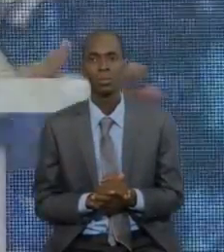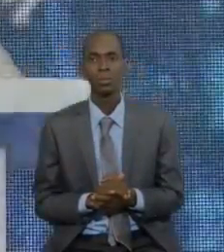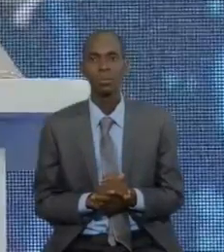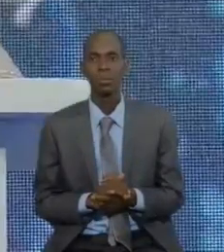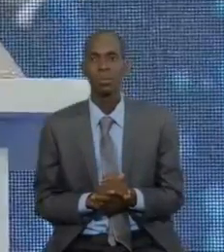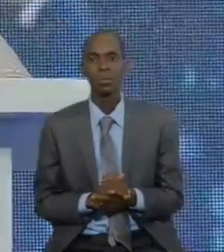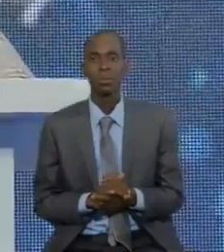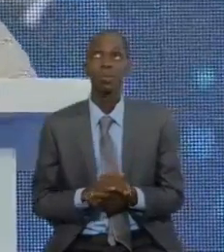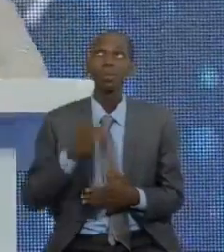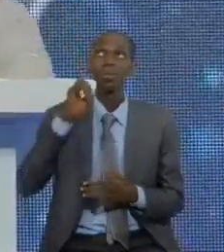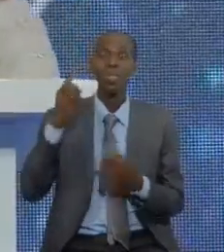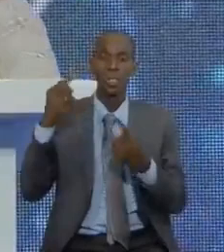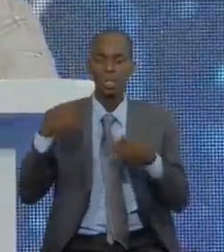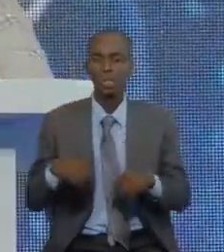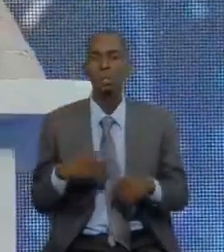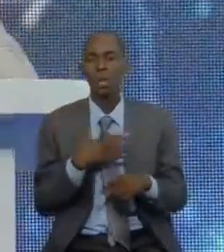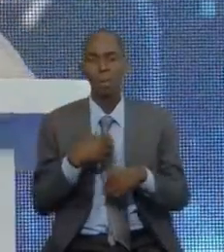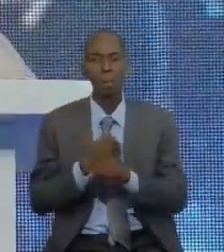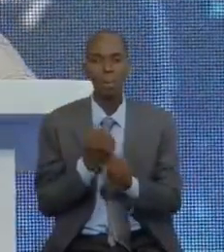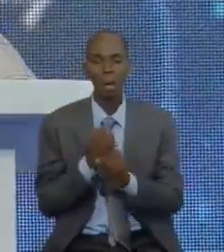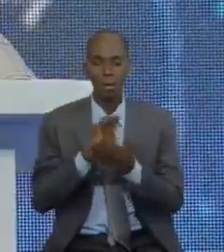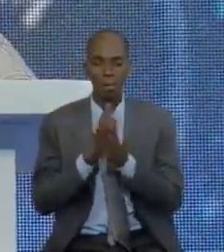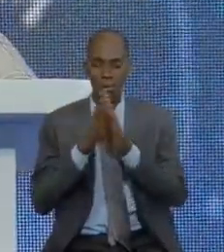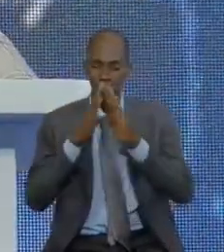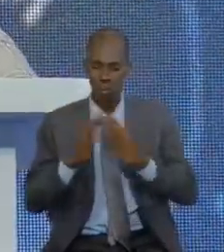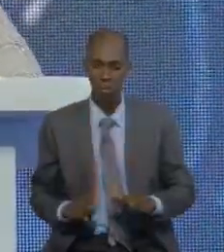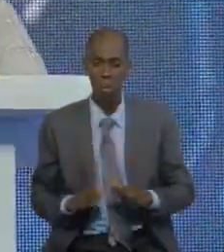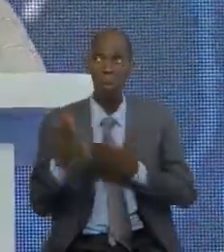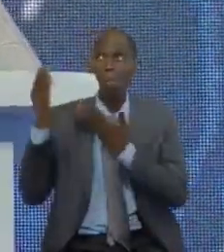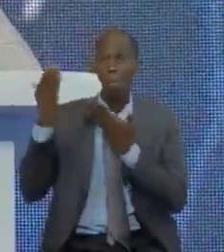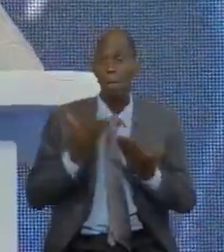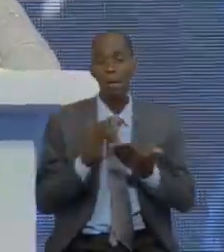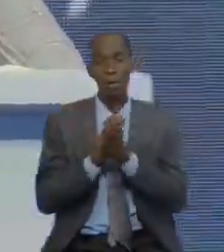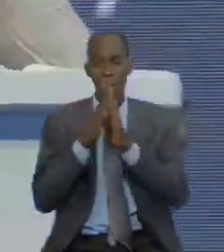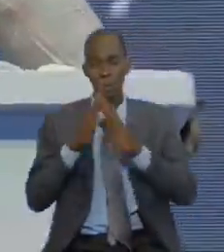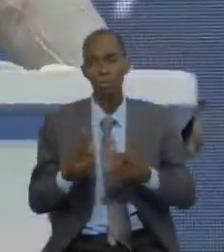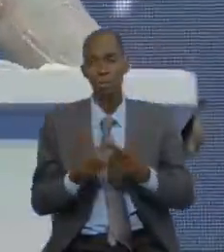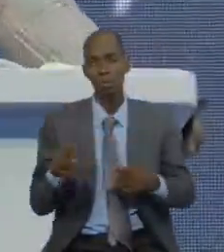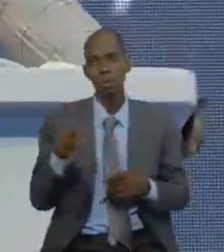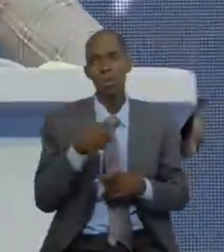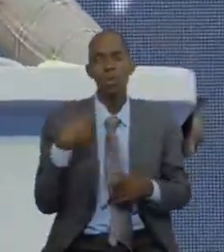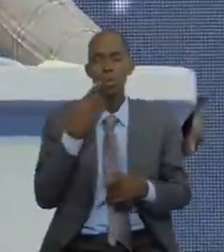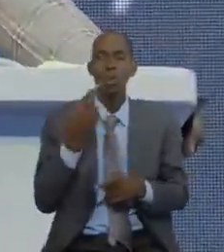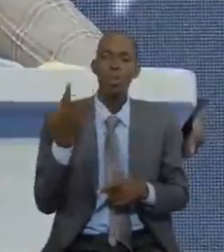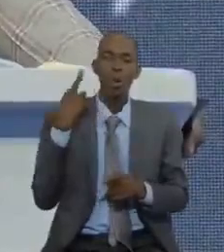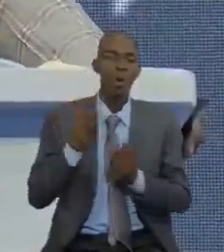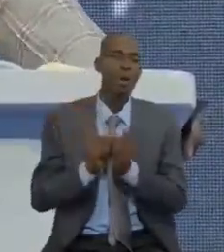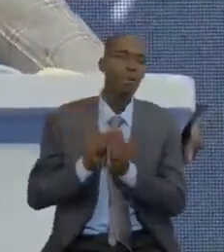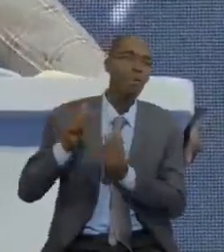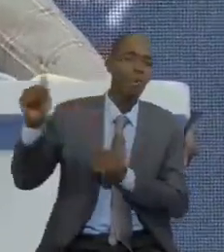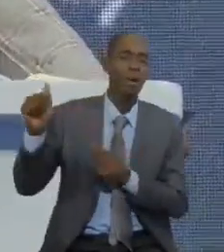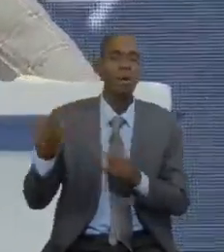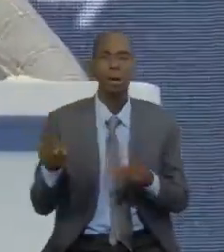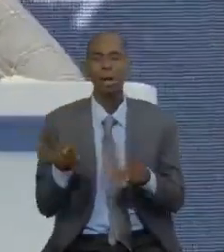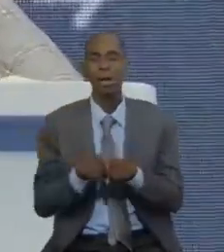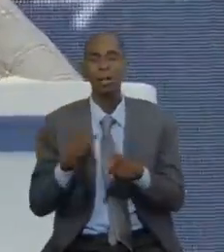He came and preached peace to you. Who are far off, the Gentiles, who